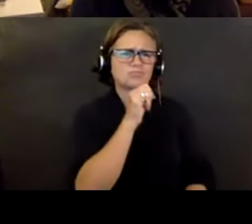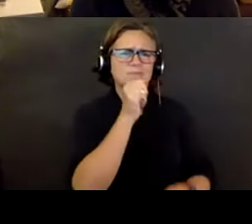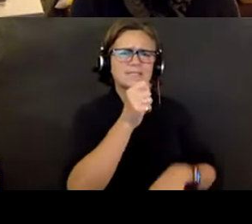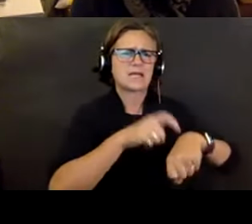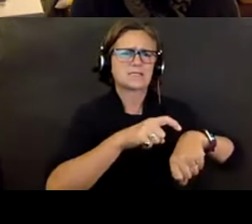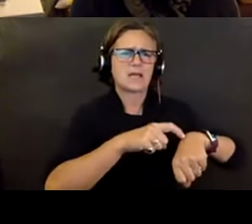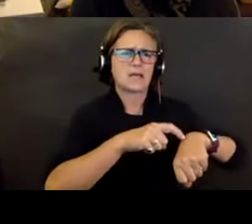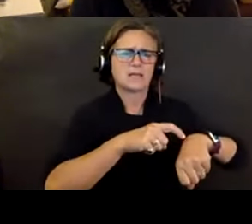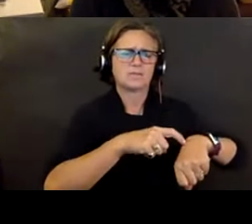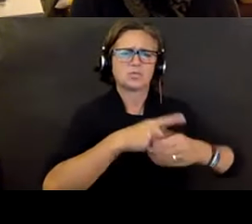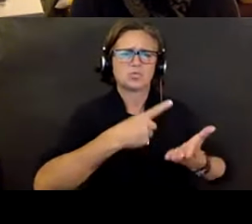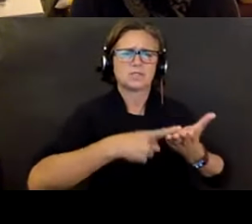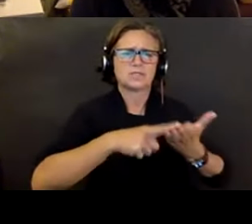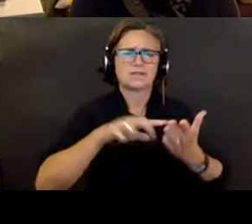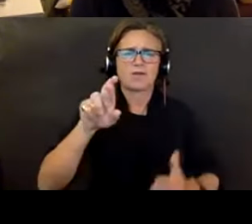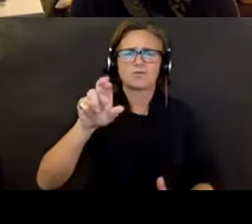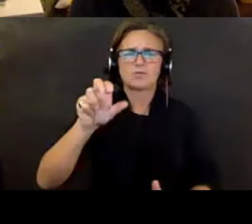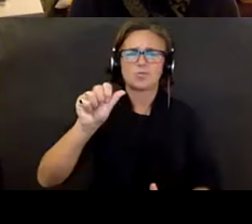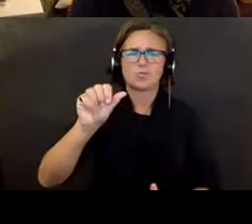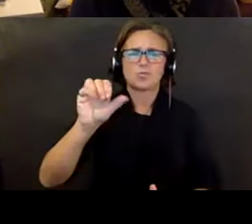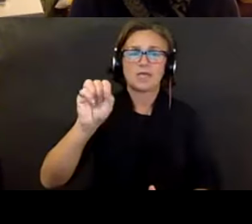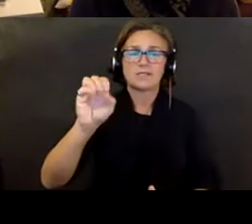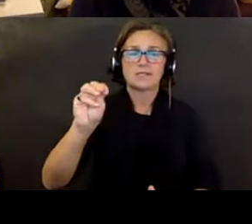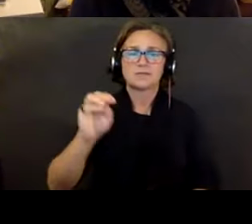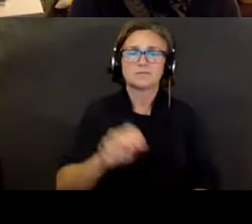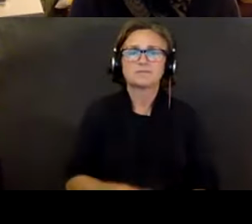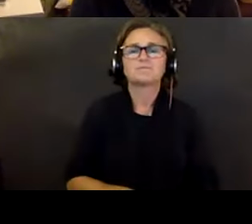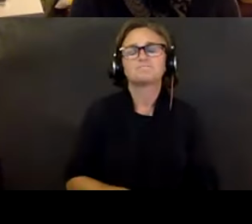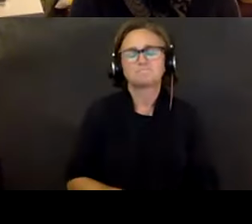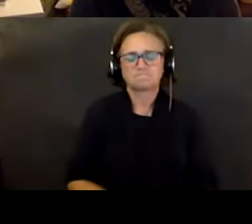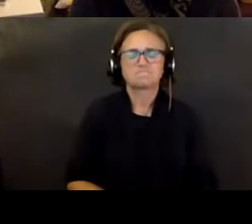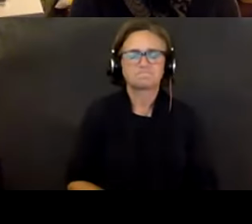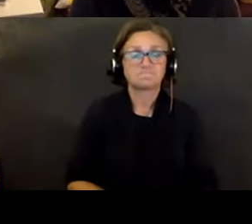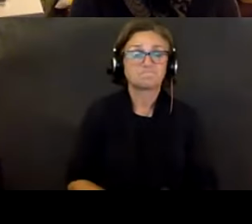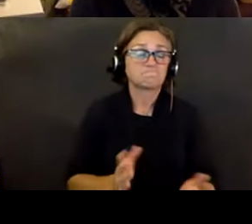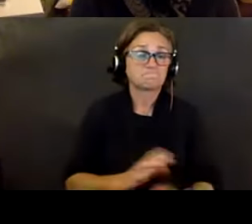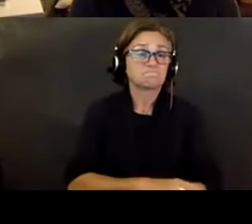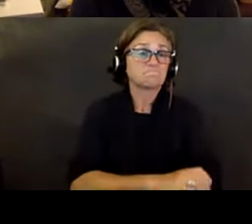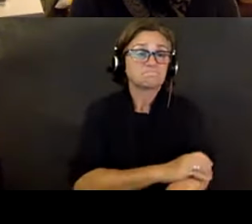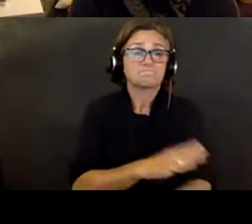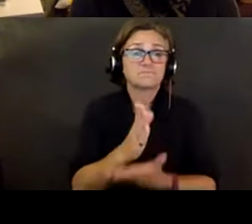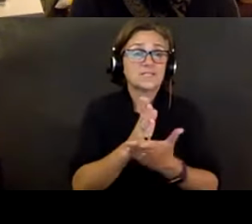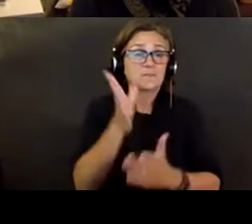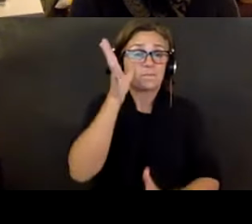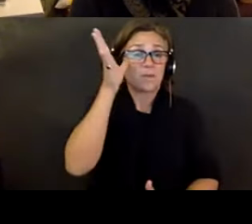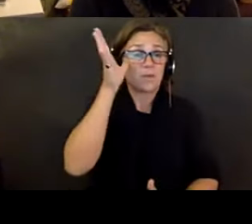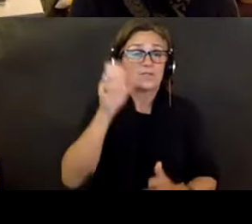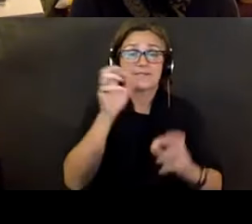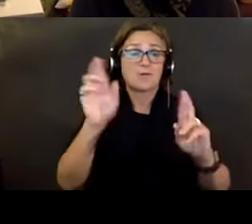So thank you for that question. There's some parents that are not ready yet to bring up the topic of racism